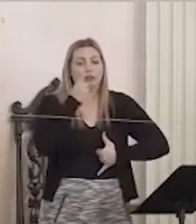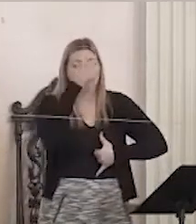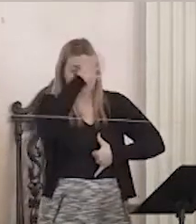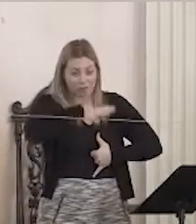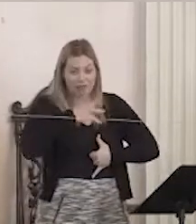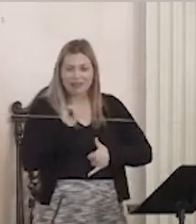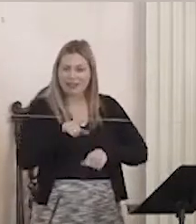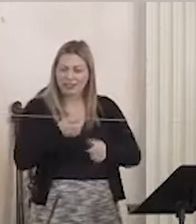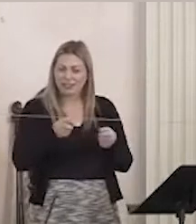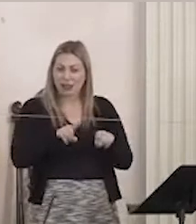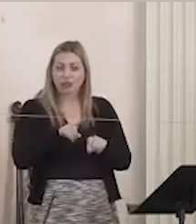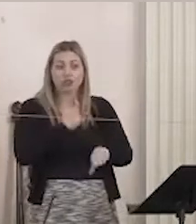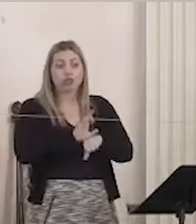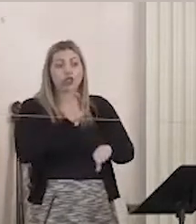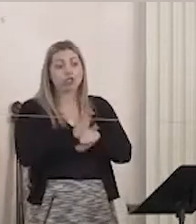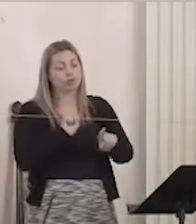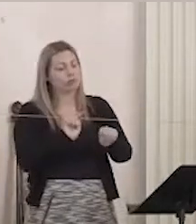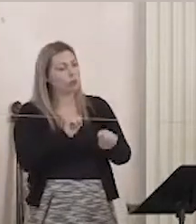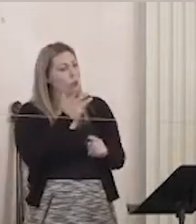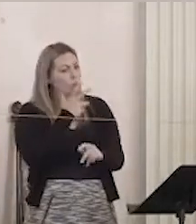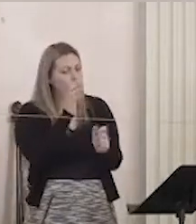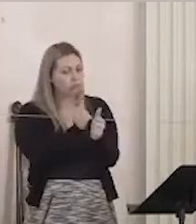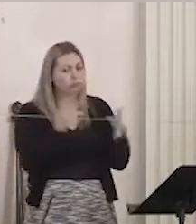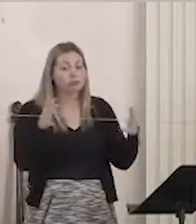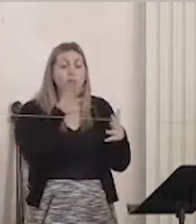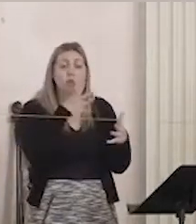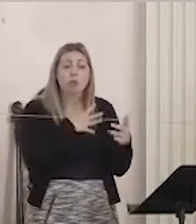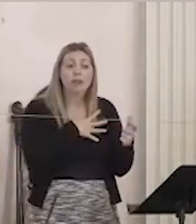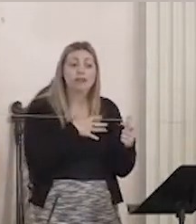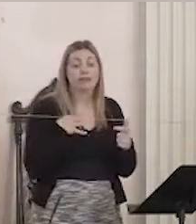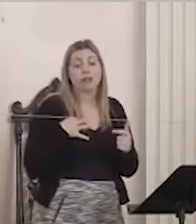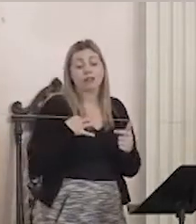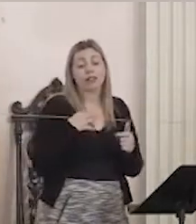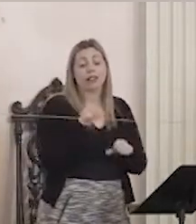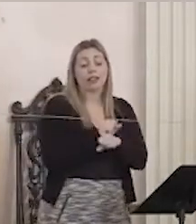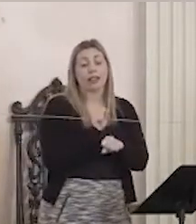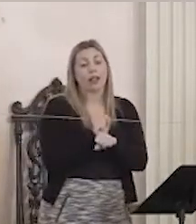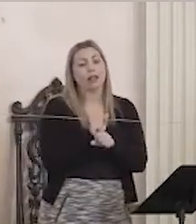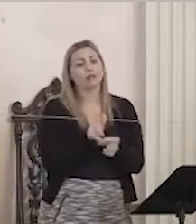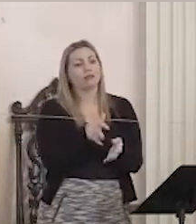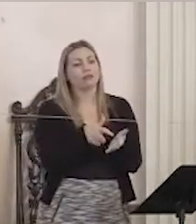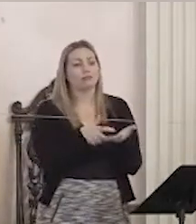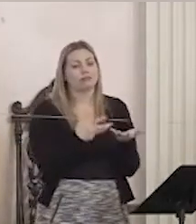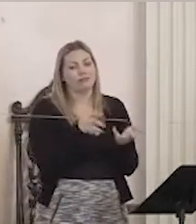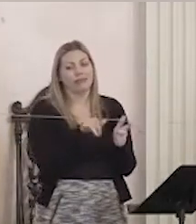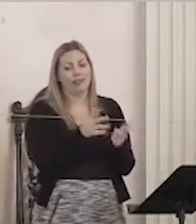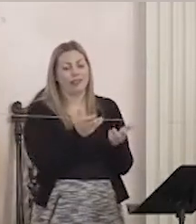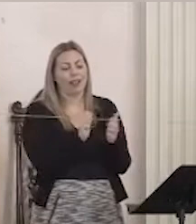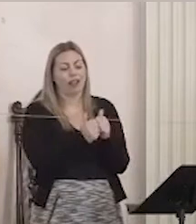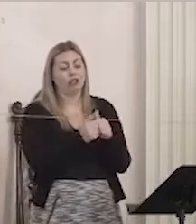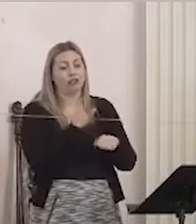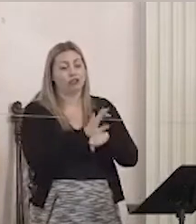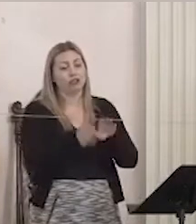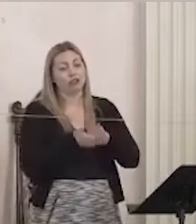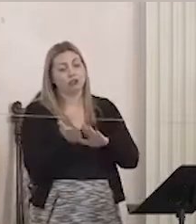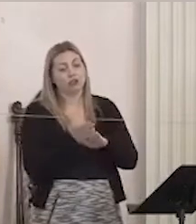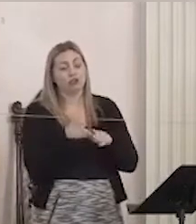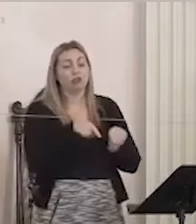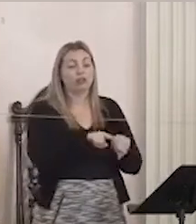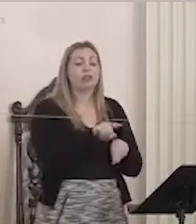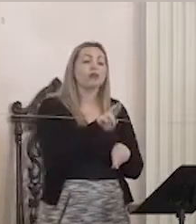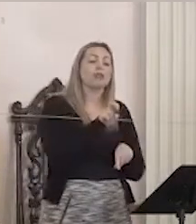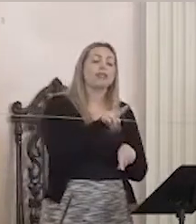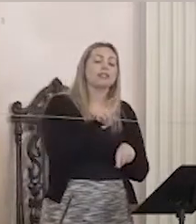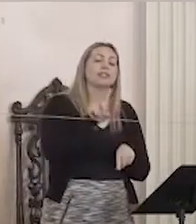was when church attendance was booming and women's volunteer labor kept the church running, while Reverend Davies